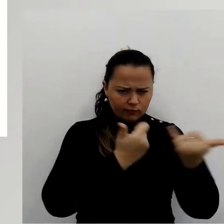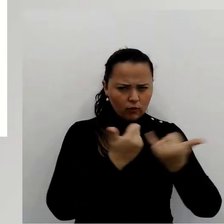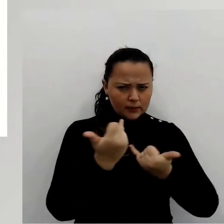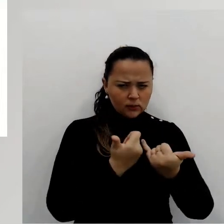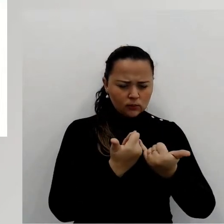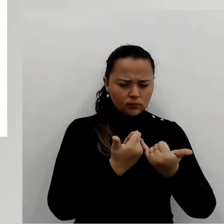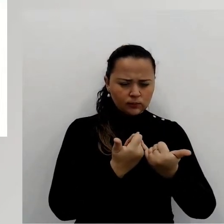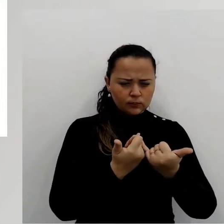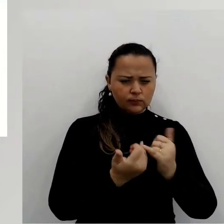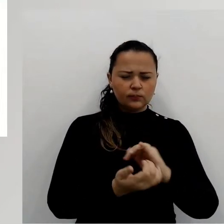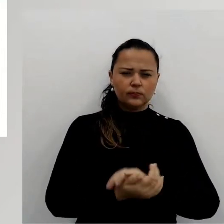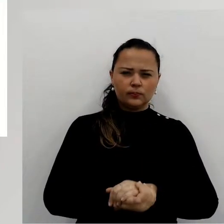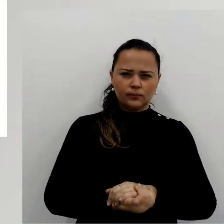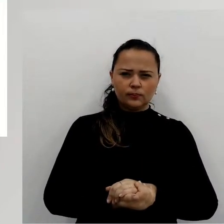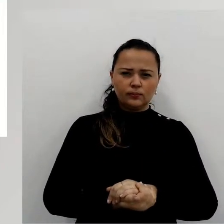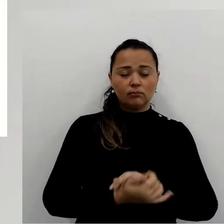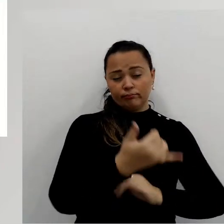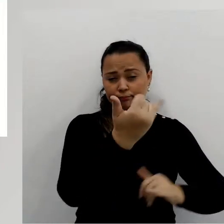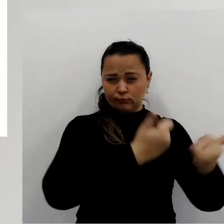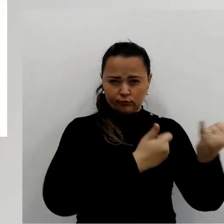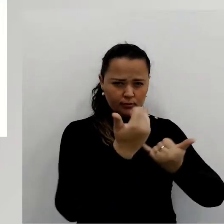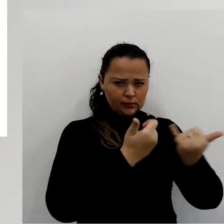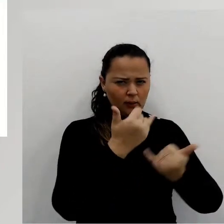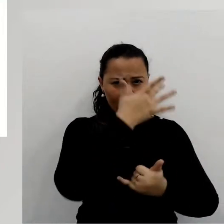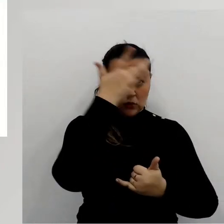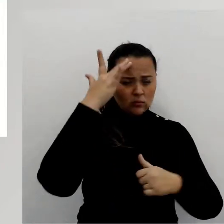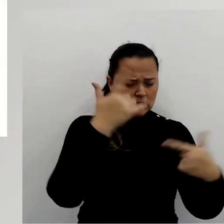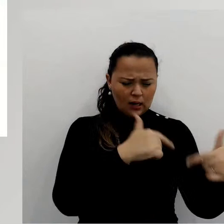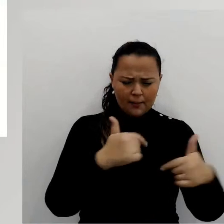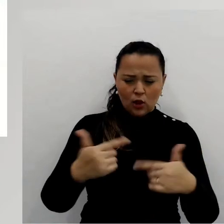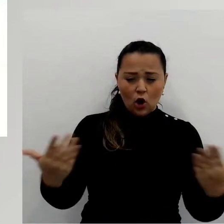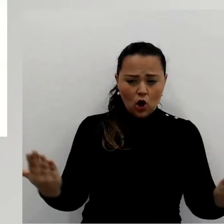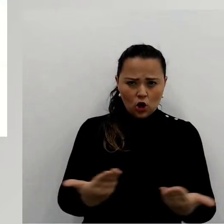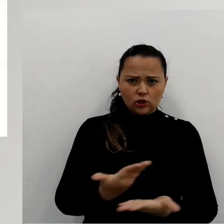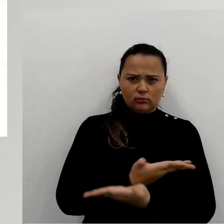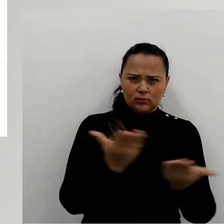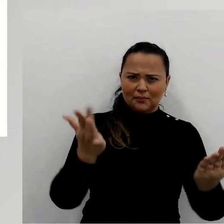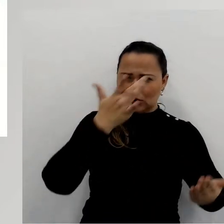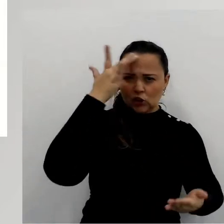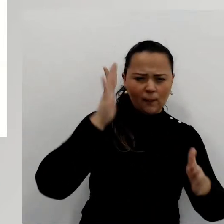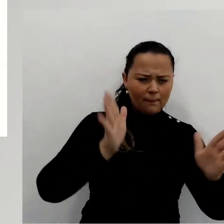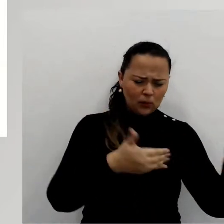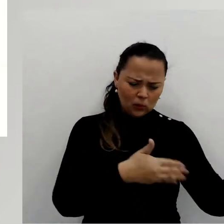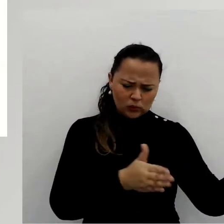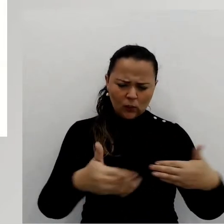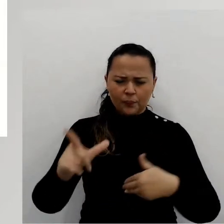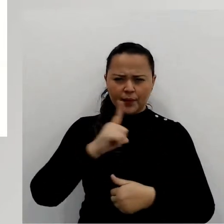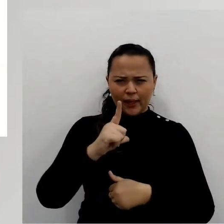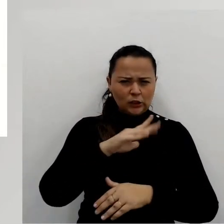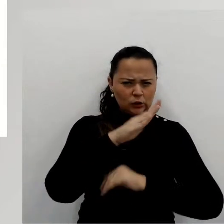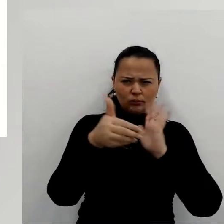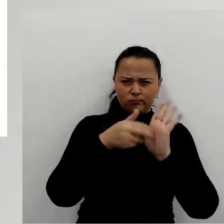current workers, your current production people have, it takes that intelligence and it puts it into the decisions